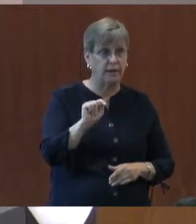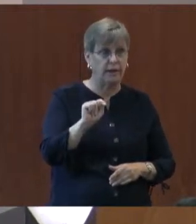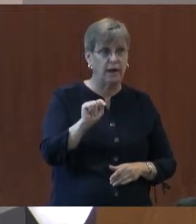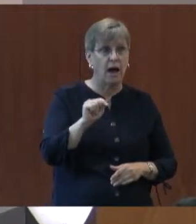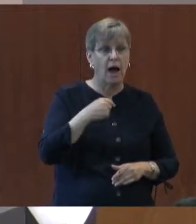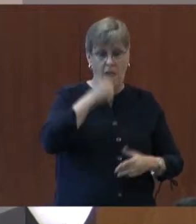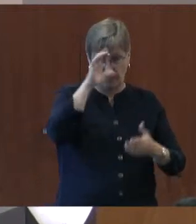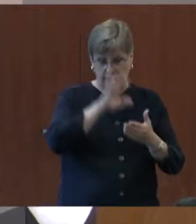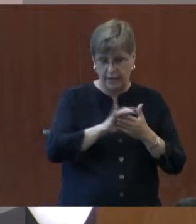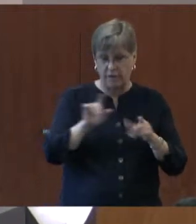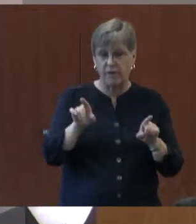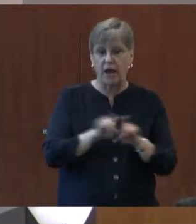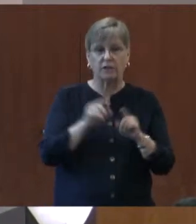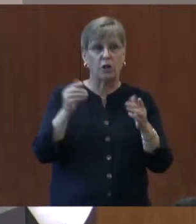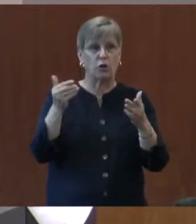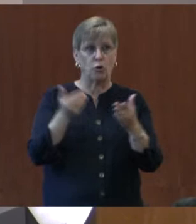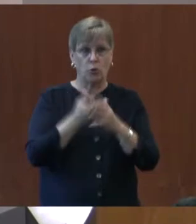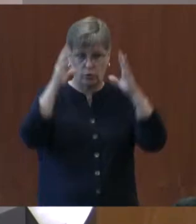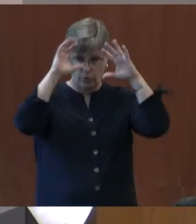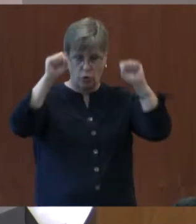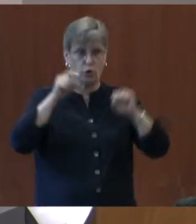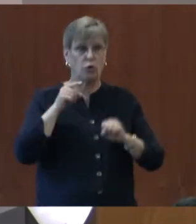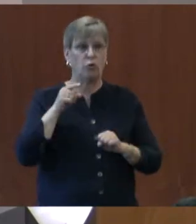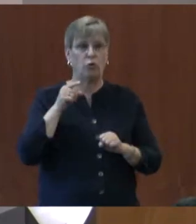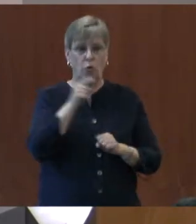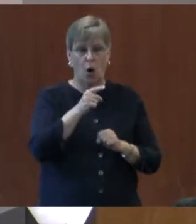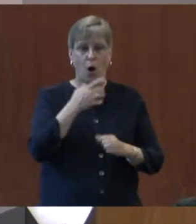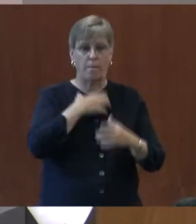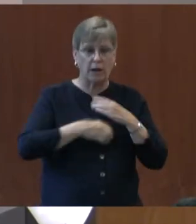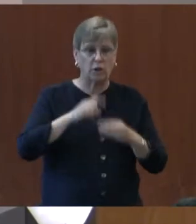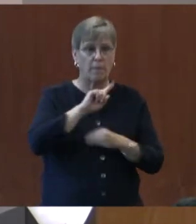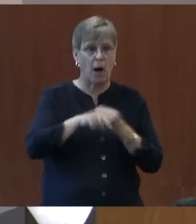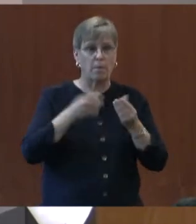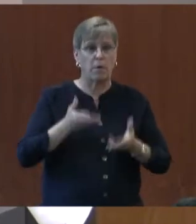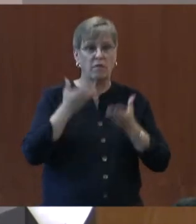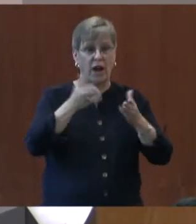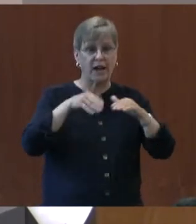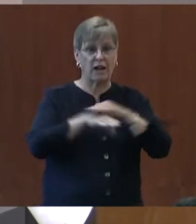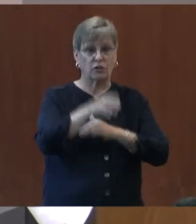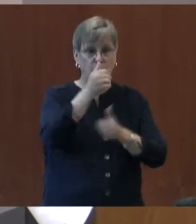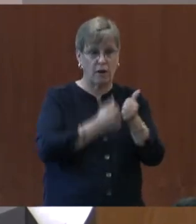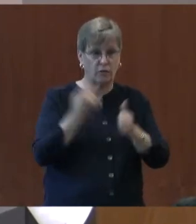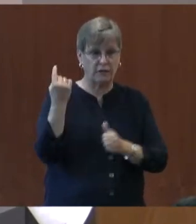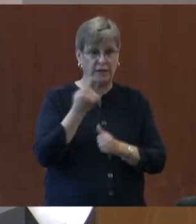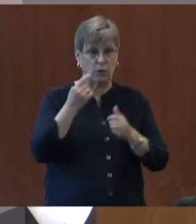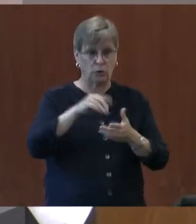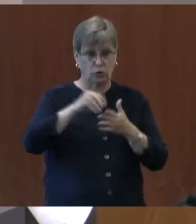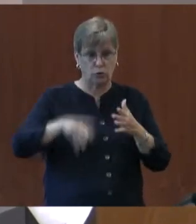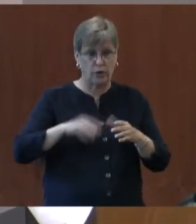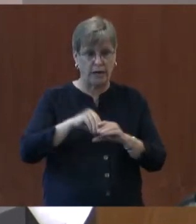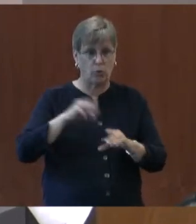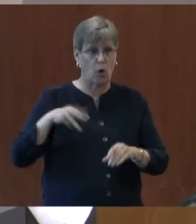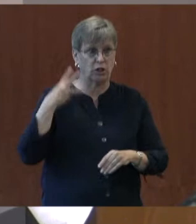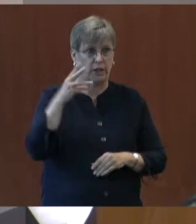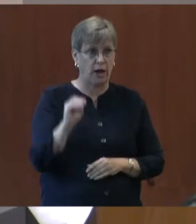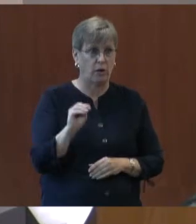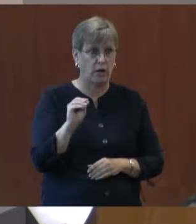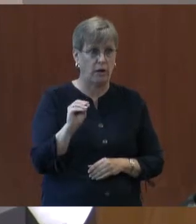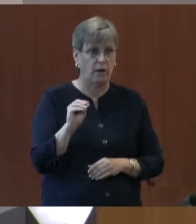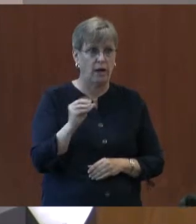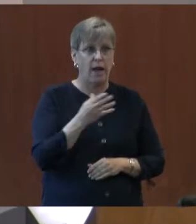new superintendent, you are passionate about providing access to every single student in Washington County